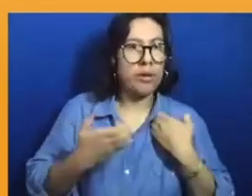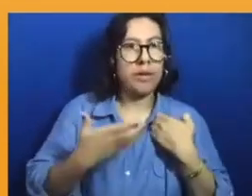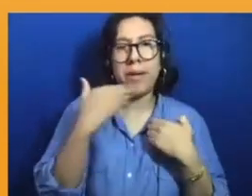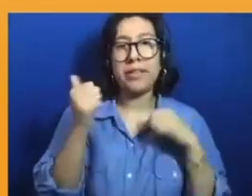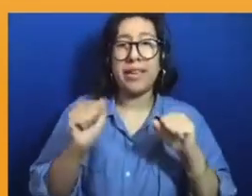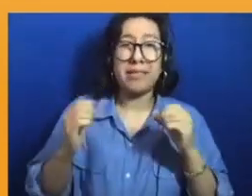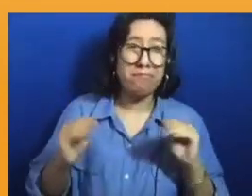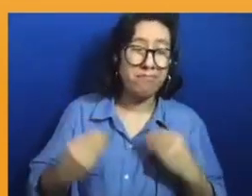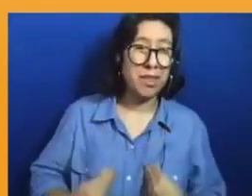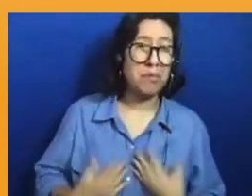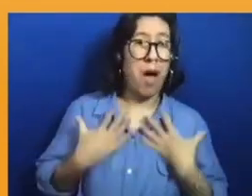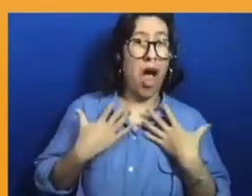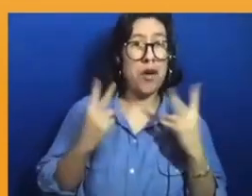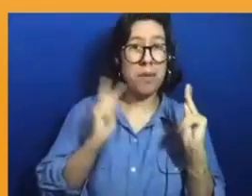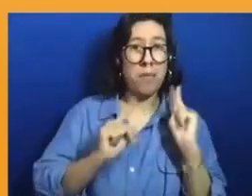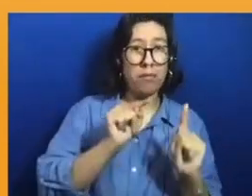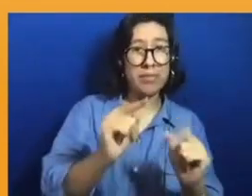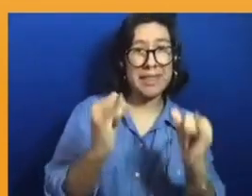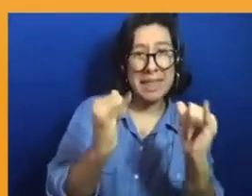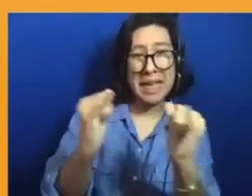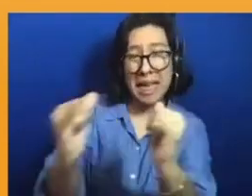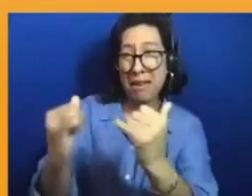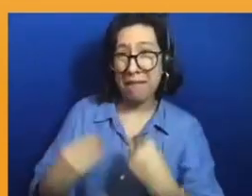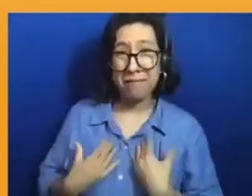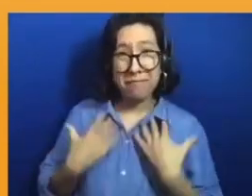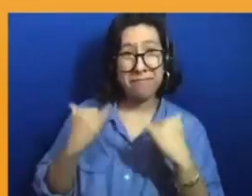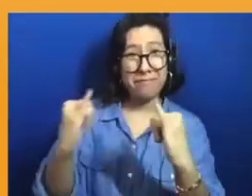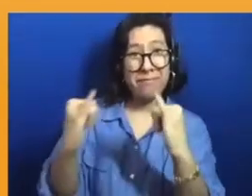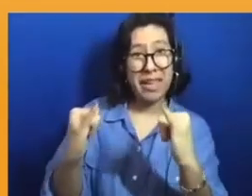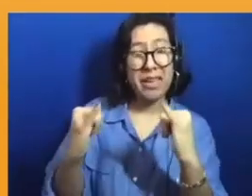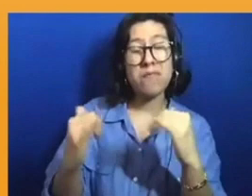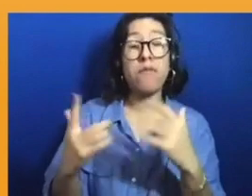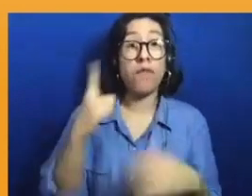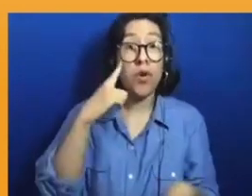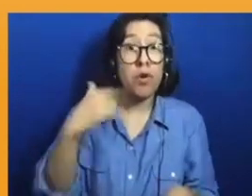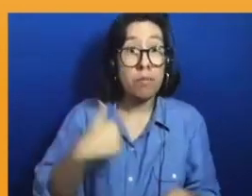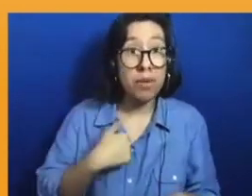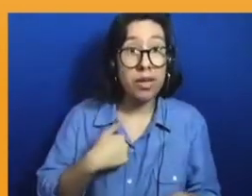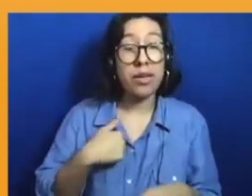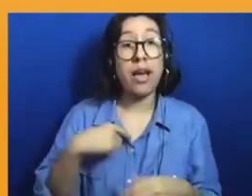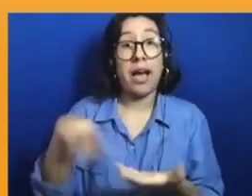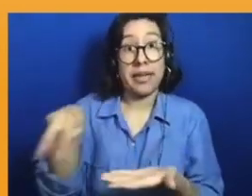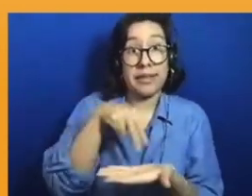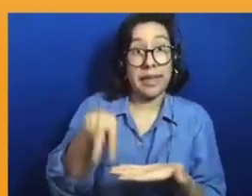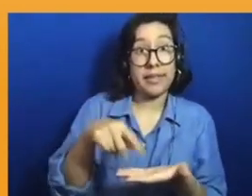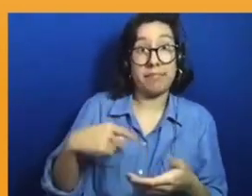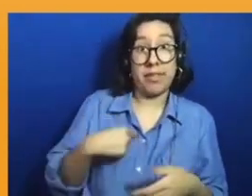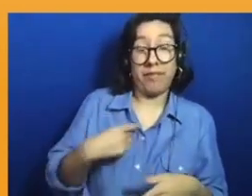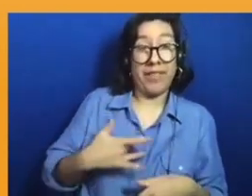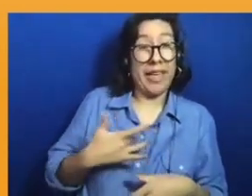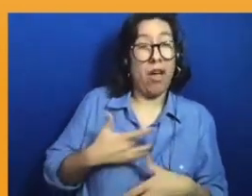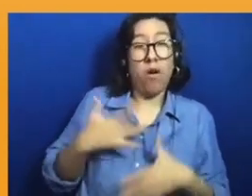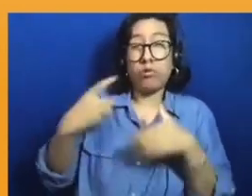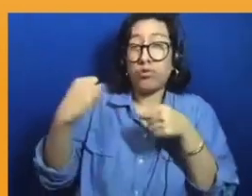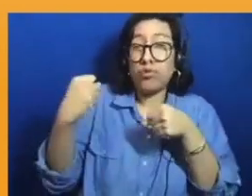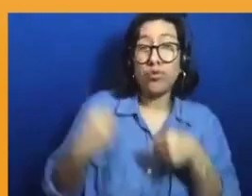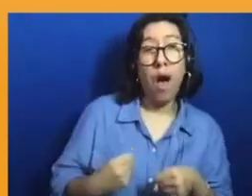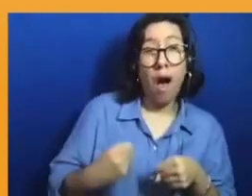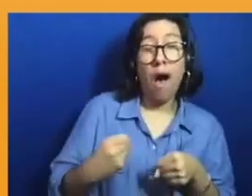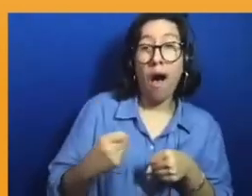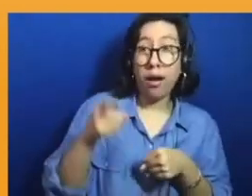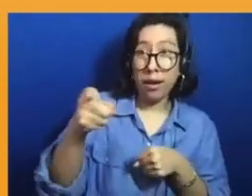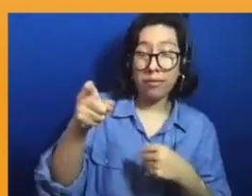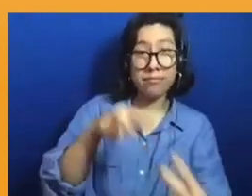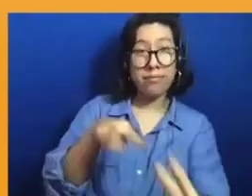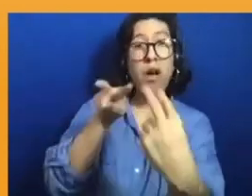inspire people to feel what you're feeling. Because I know for me, when I dance, what I feel is so strong. And when I see other people